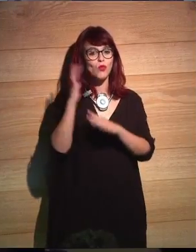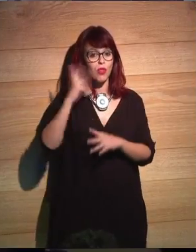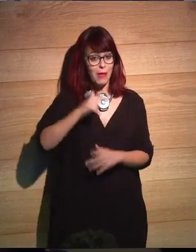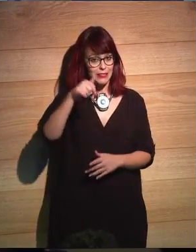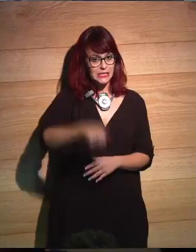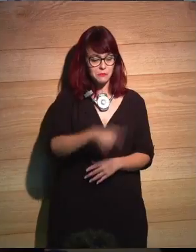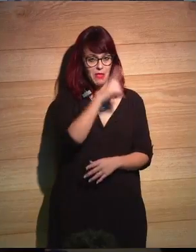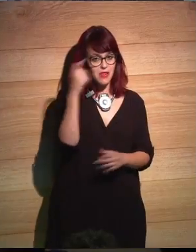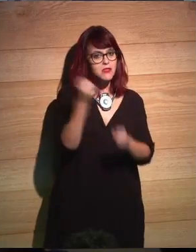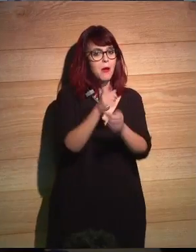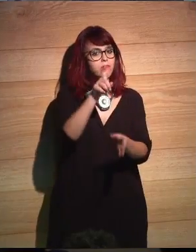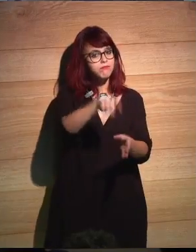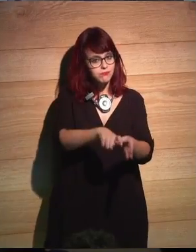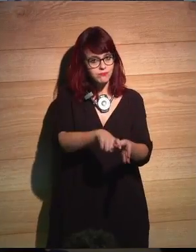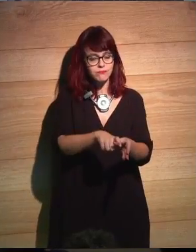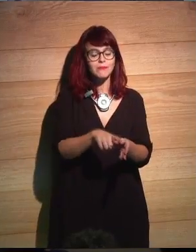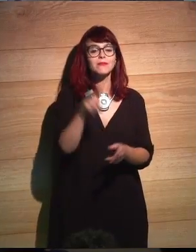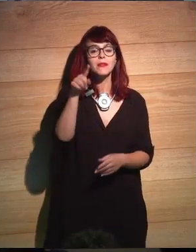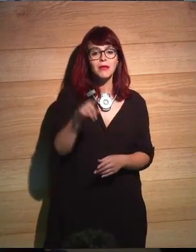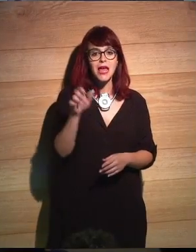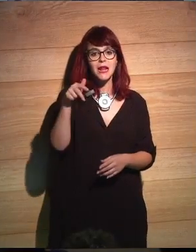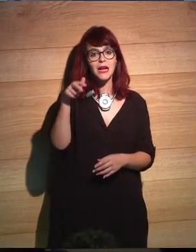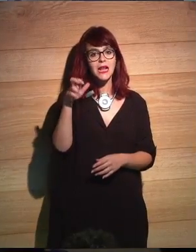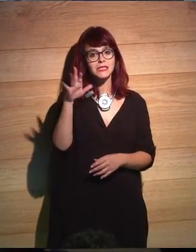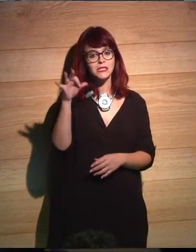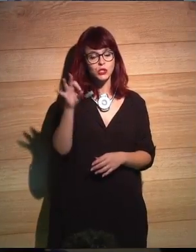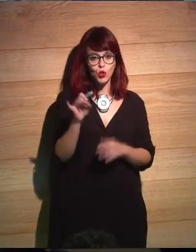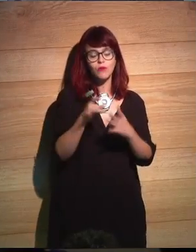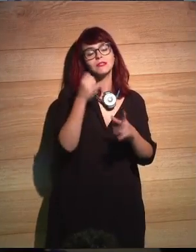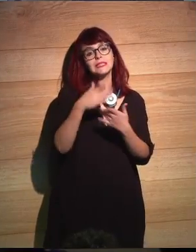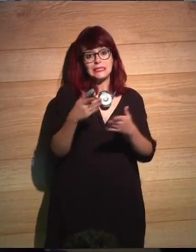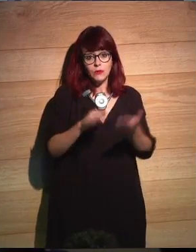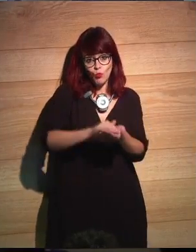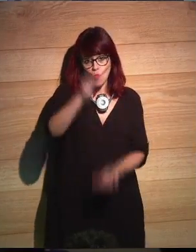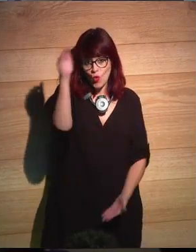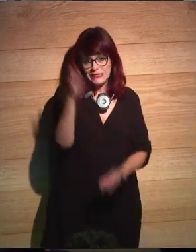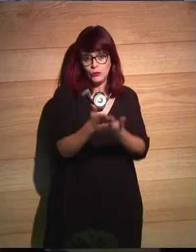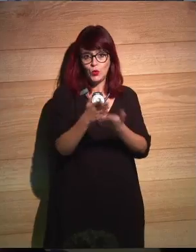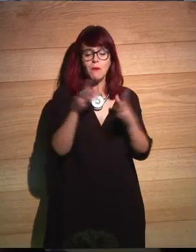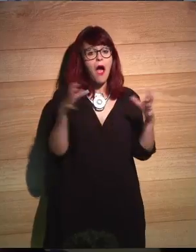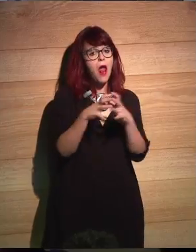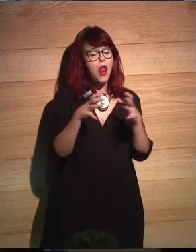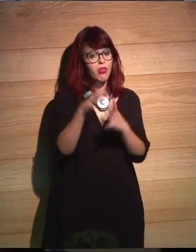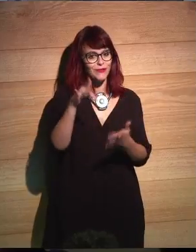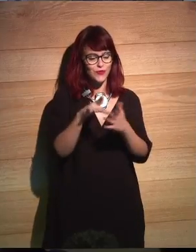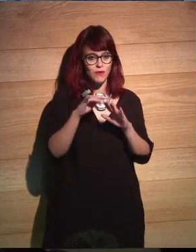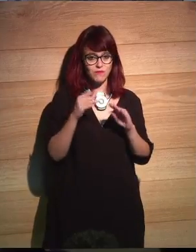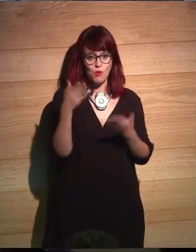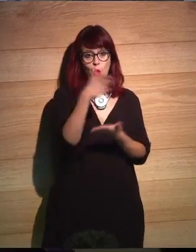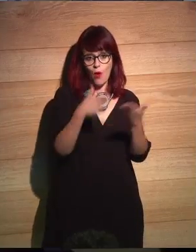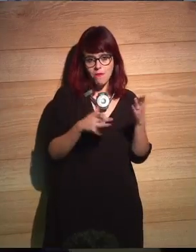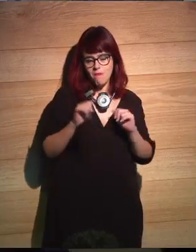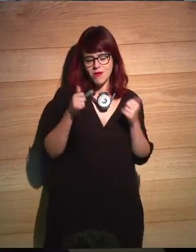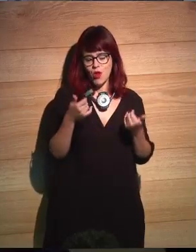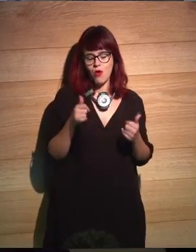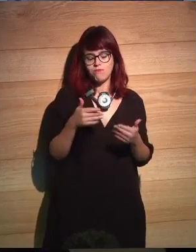the central headquarters of the Cervantes Institute here in Madrid. And Ernesto studied in Granada, where he